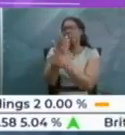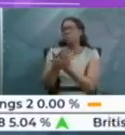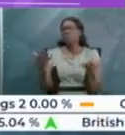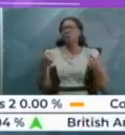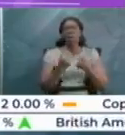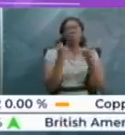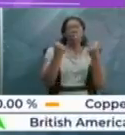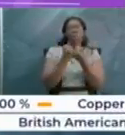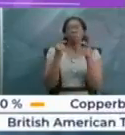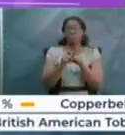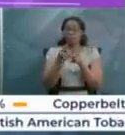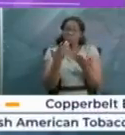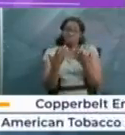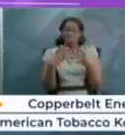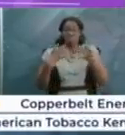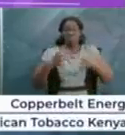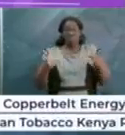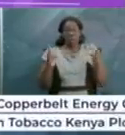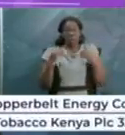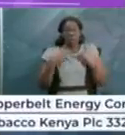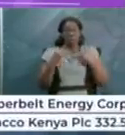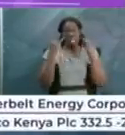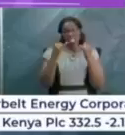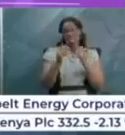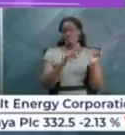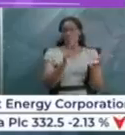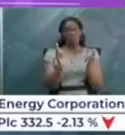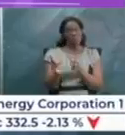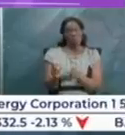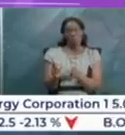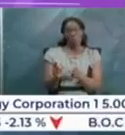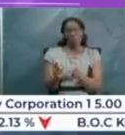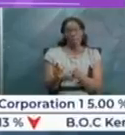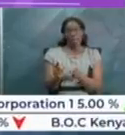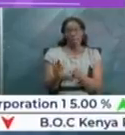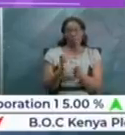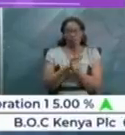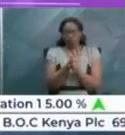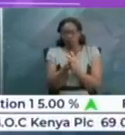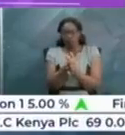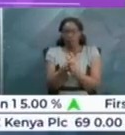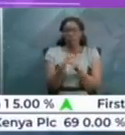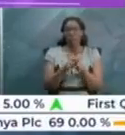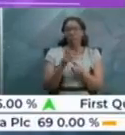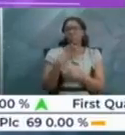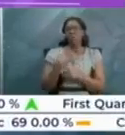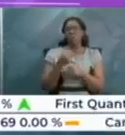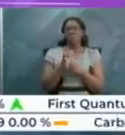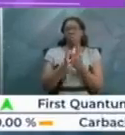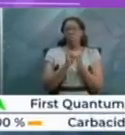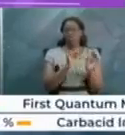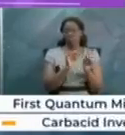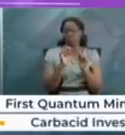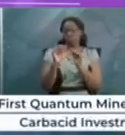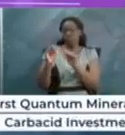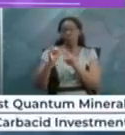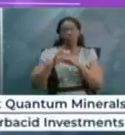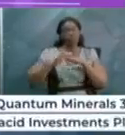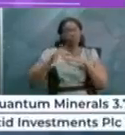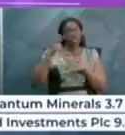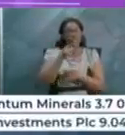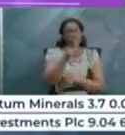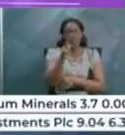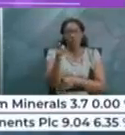and it feels like people are now embracing the new normal amidst of Corona, and we want to make that transition so easy and smooth for you